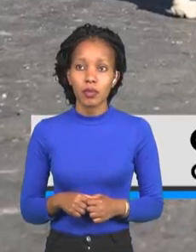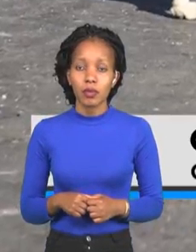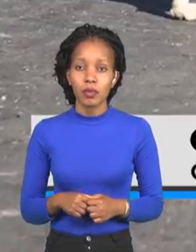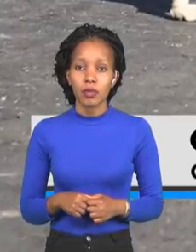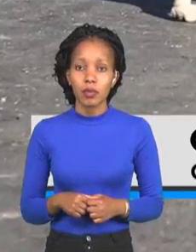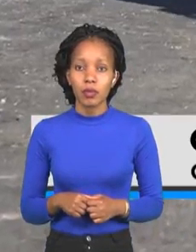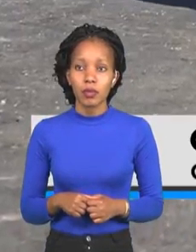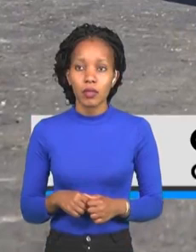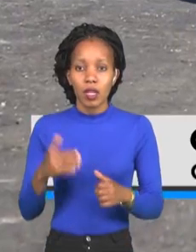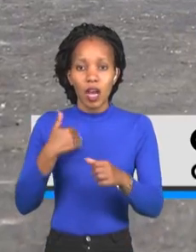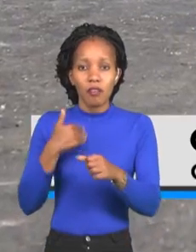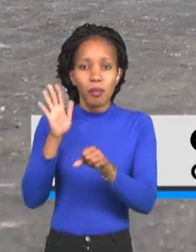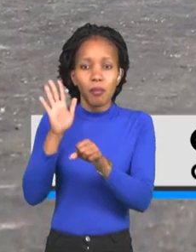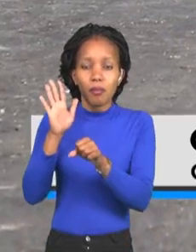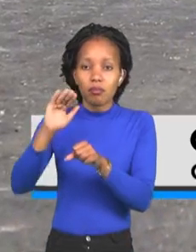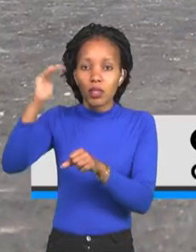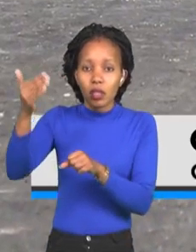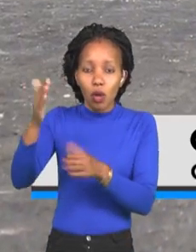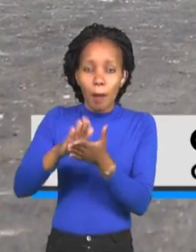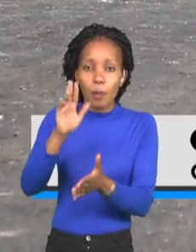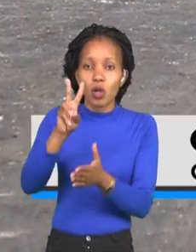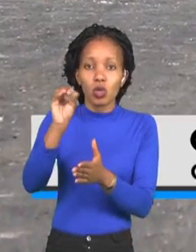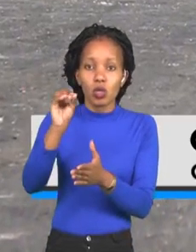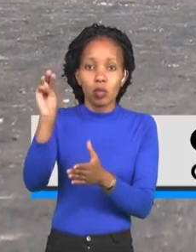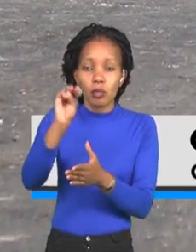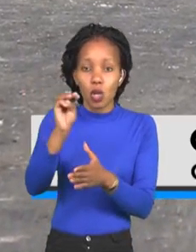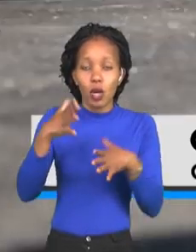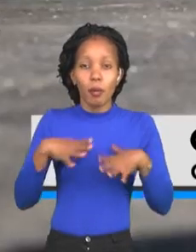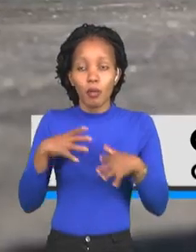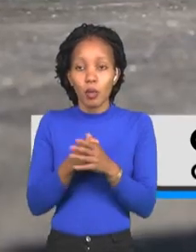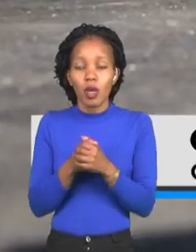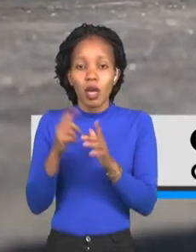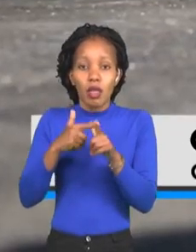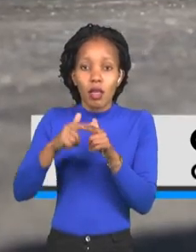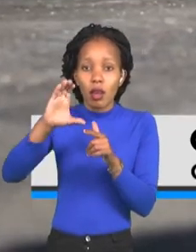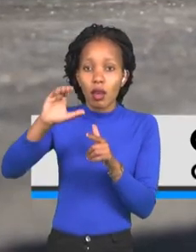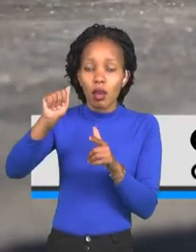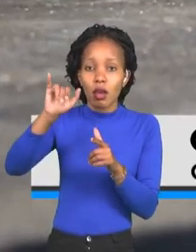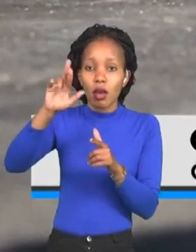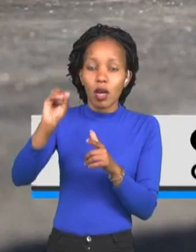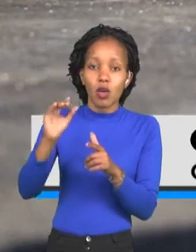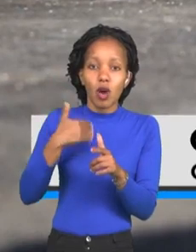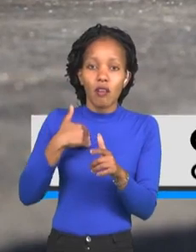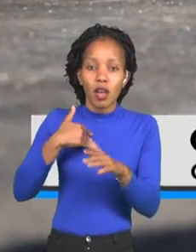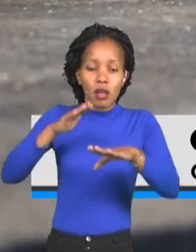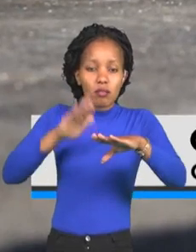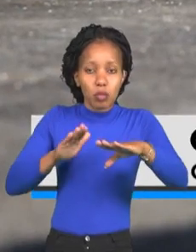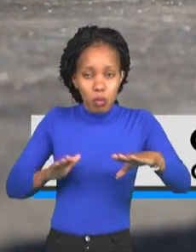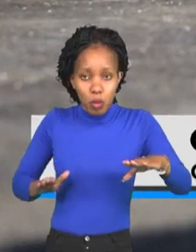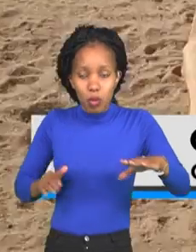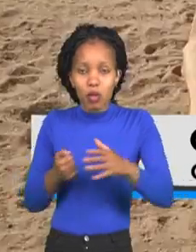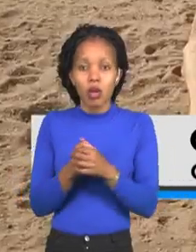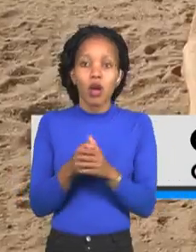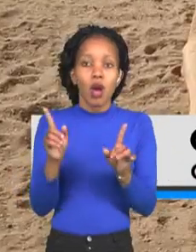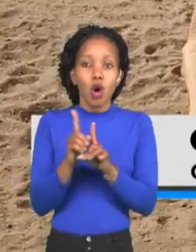An overpopulated megacity of more than 20 million people, Cairo is already plagued by monster traffic jams,